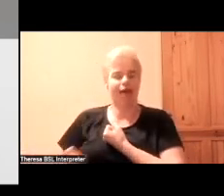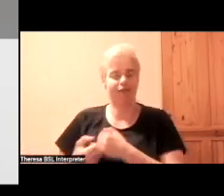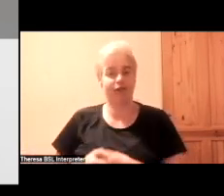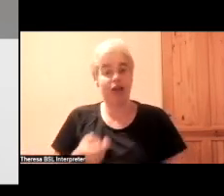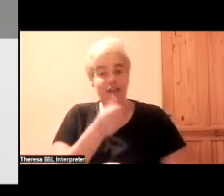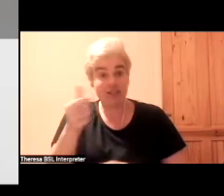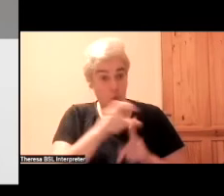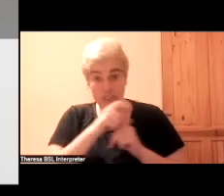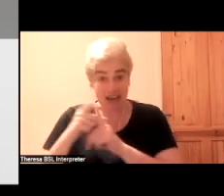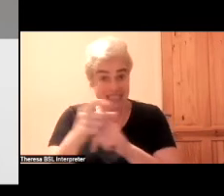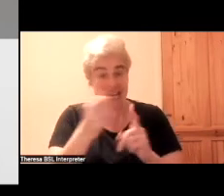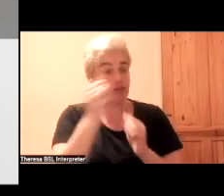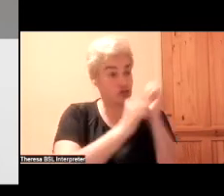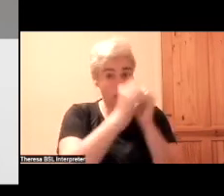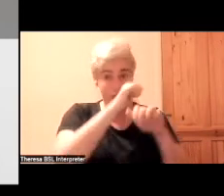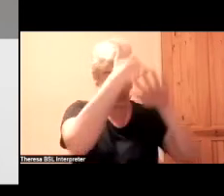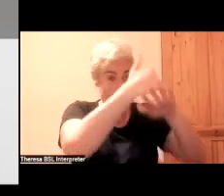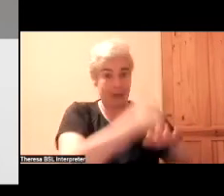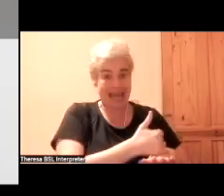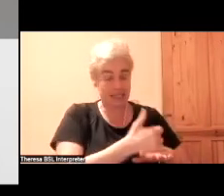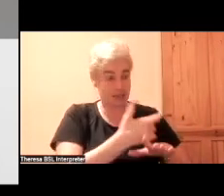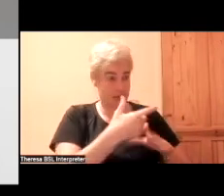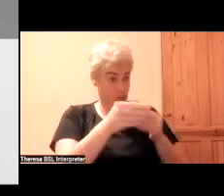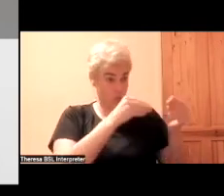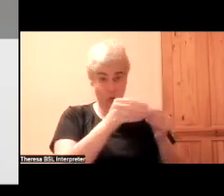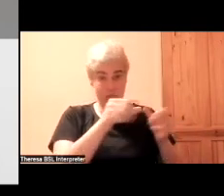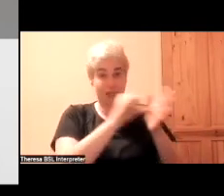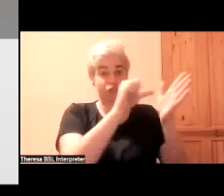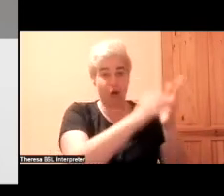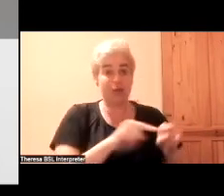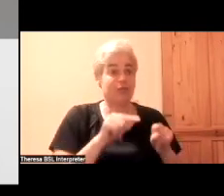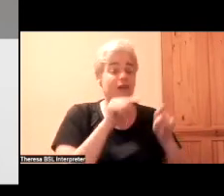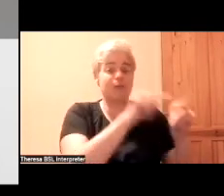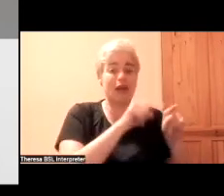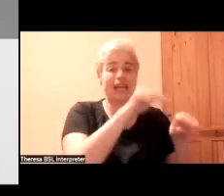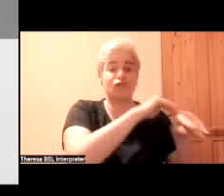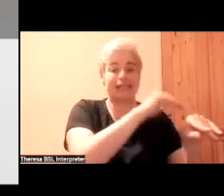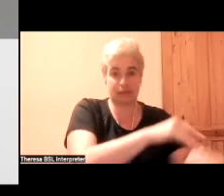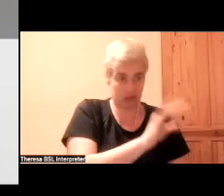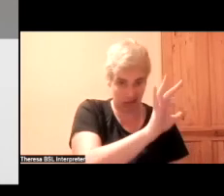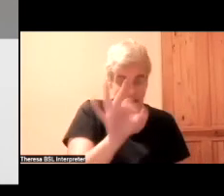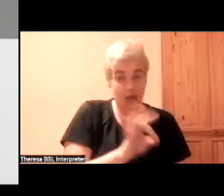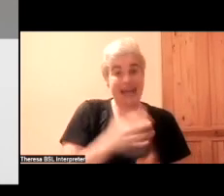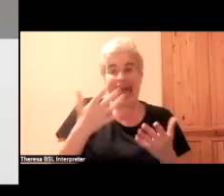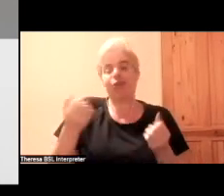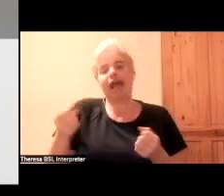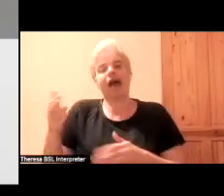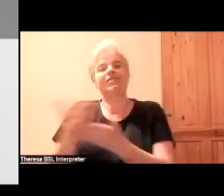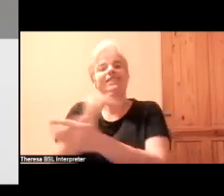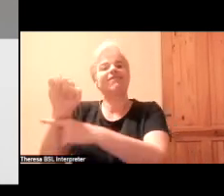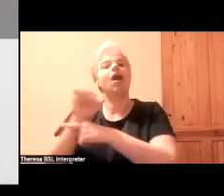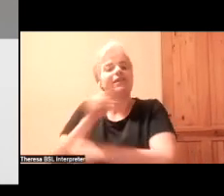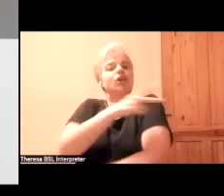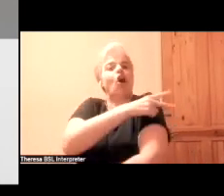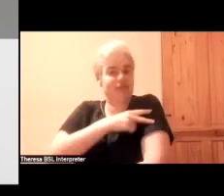few dioceses have structures in place to address this problem. Whereas they all now have safeguarding officers, indeed